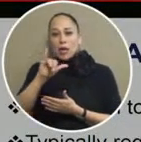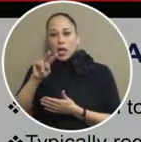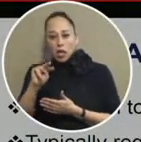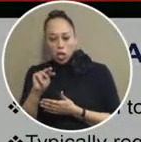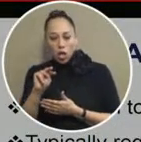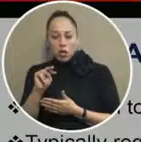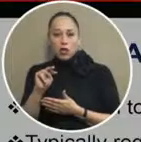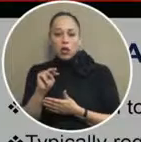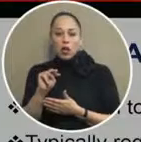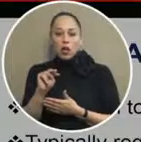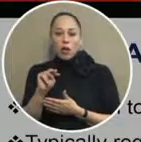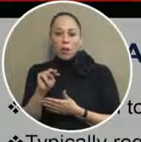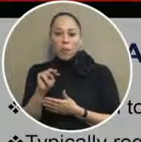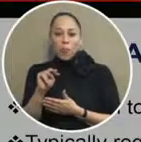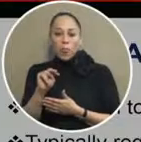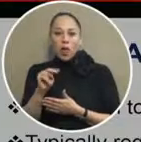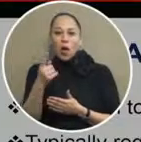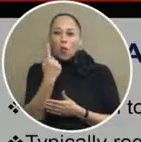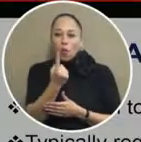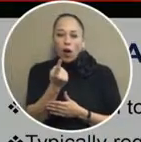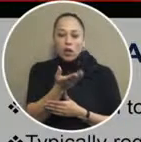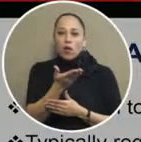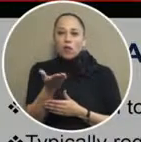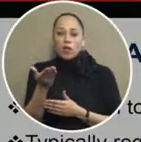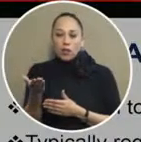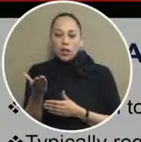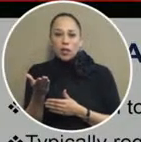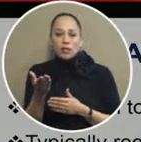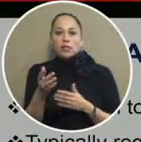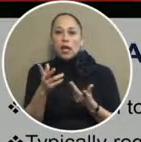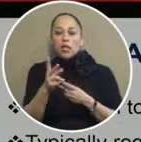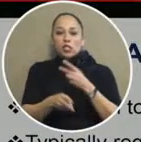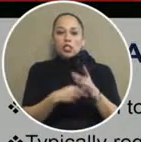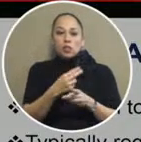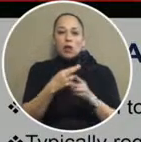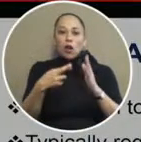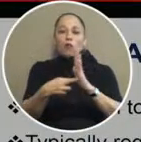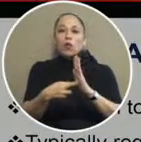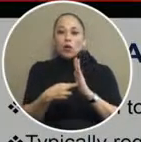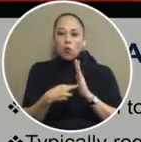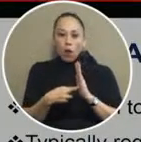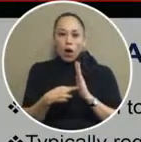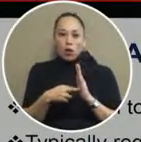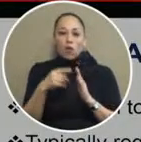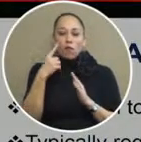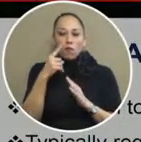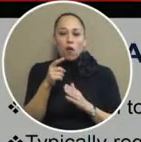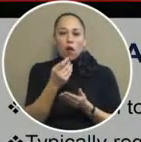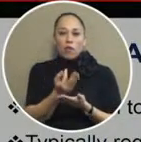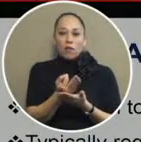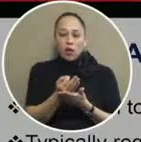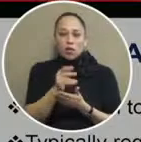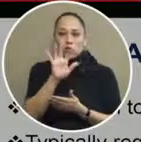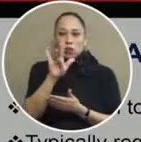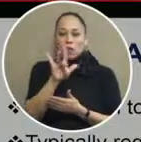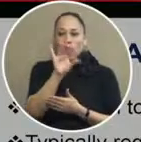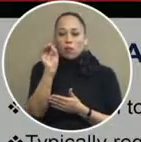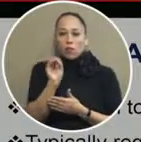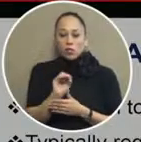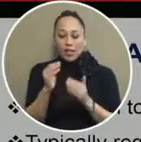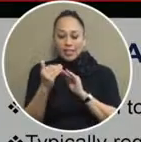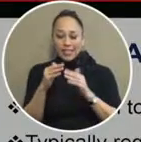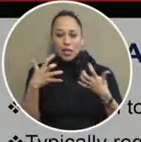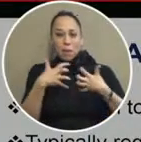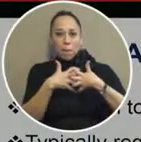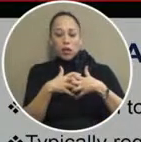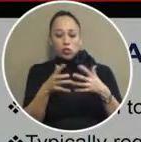allocated. One of the things that is typically required when you're using FEMA funds is that there's a 25% city match. So